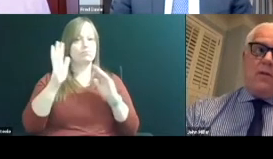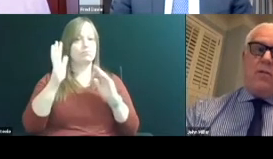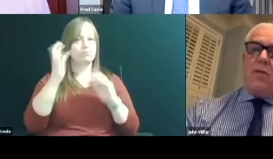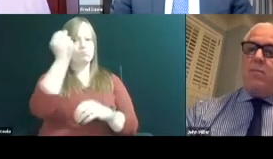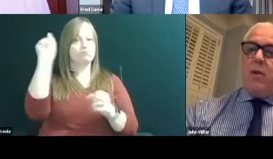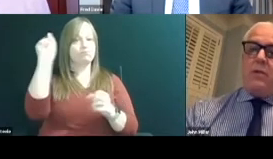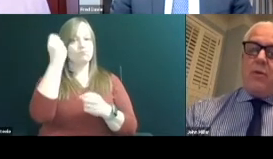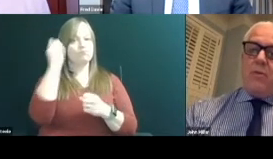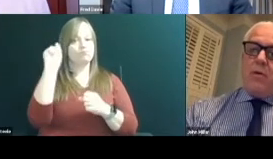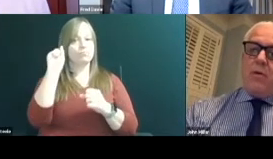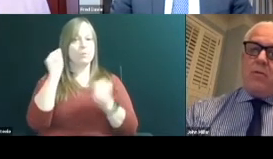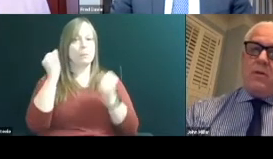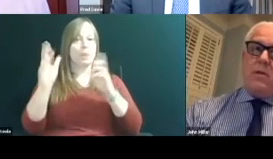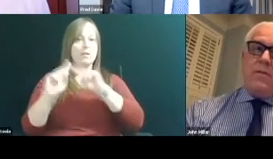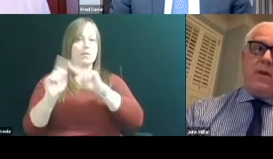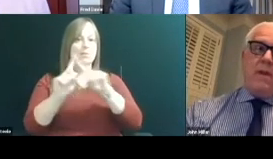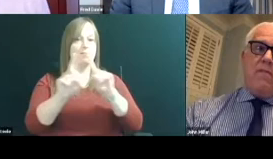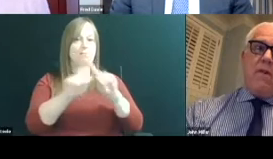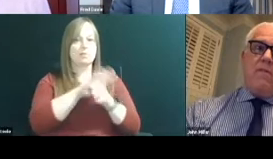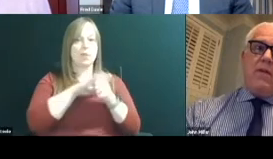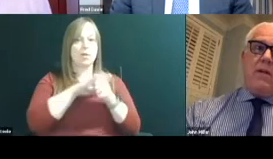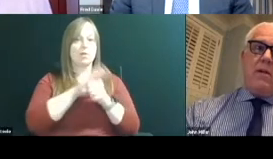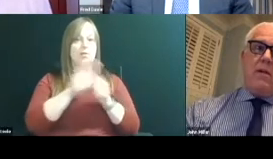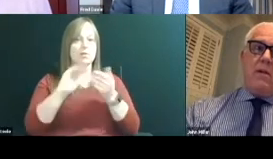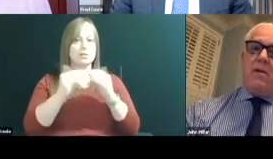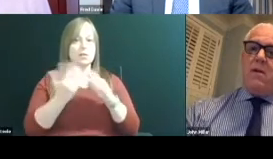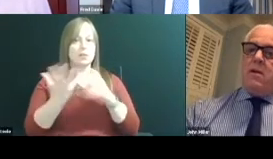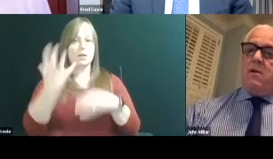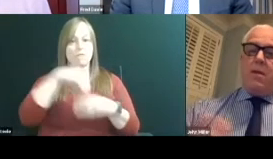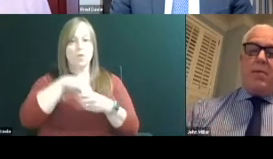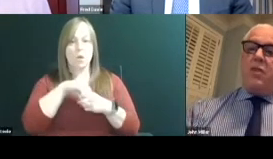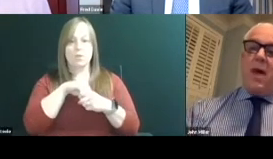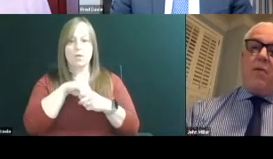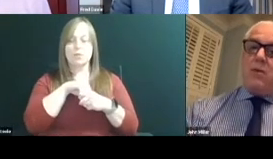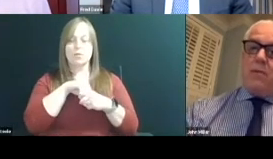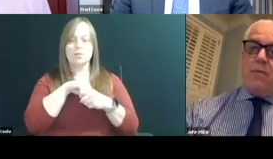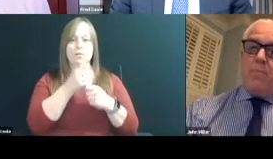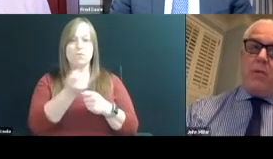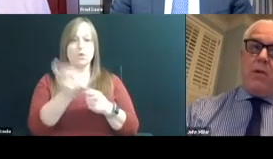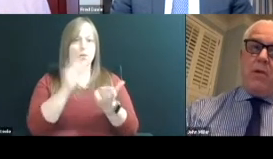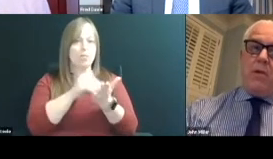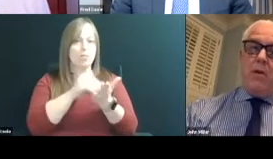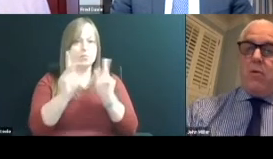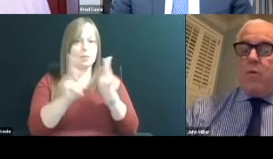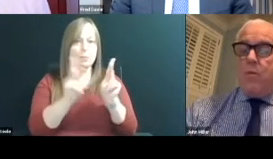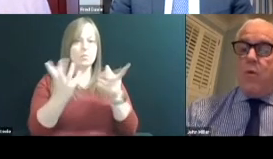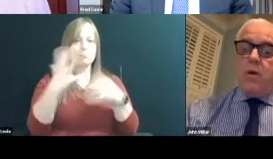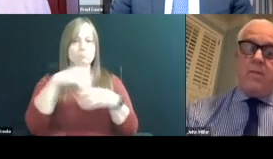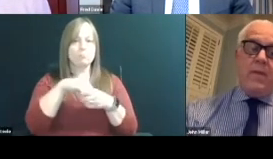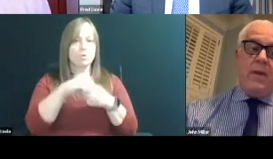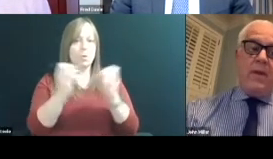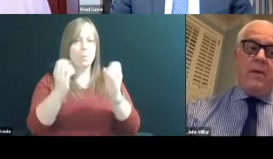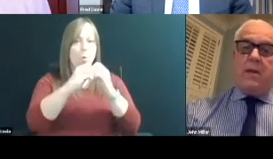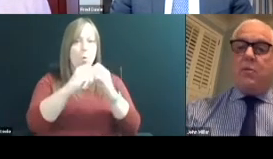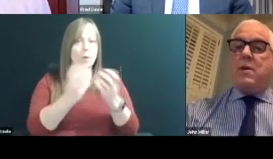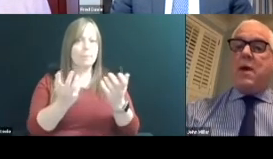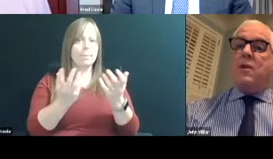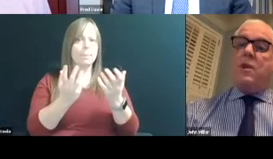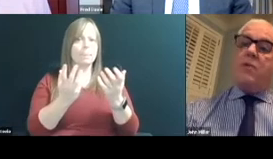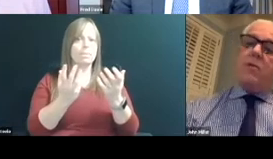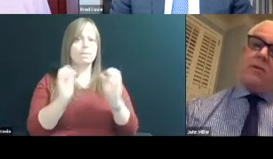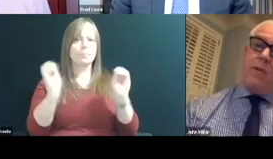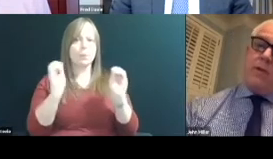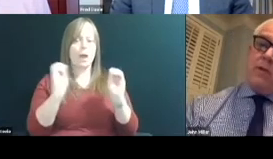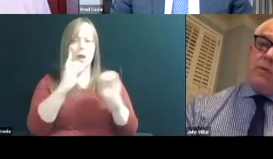demonstrations across multiple boroughs involving a couple of thousand people or more, that there was